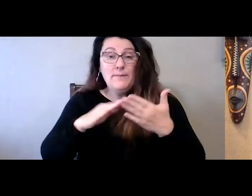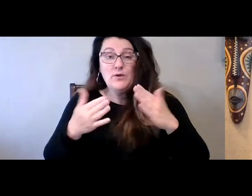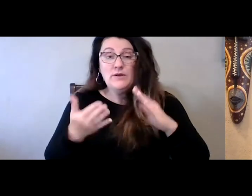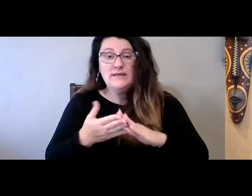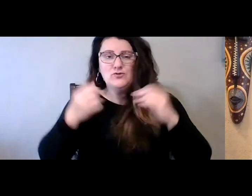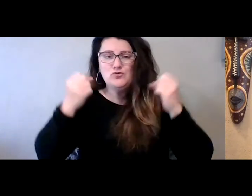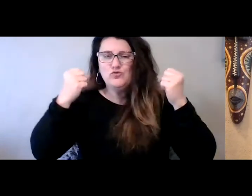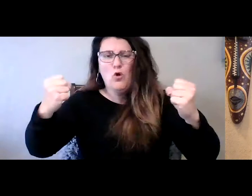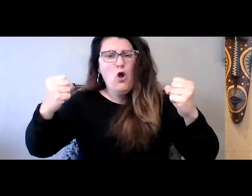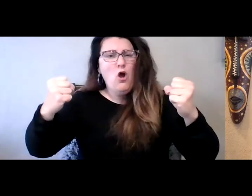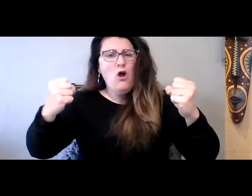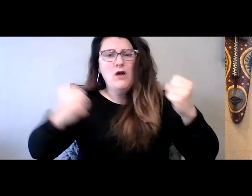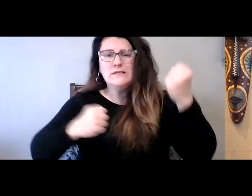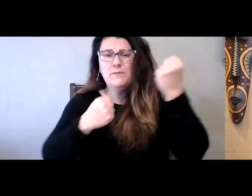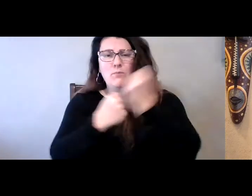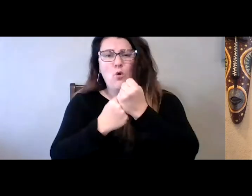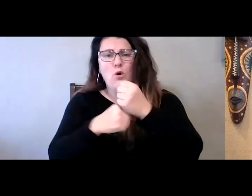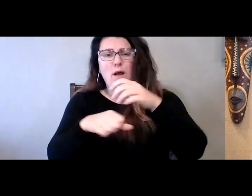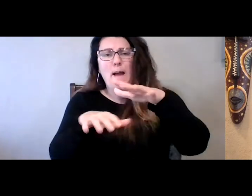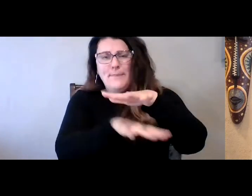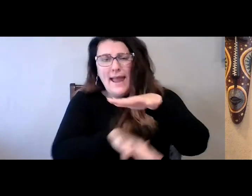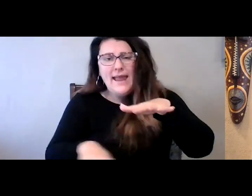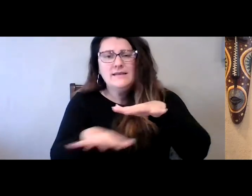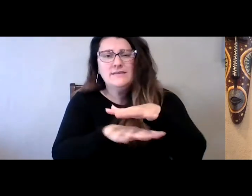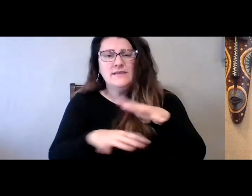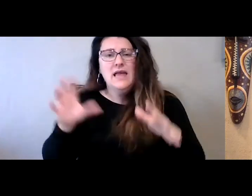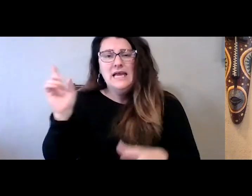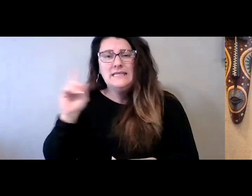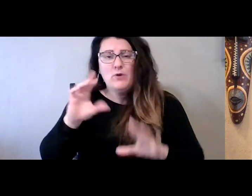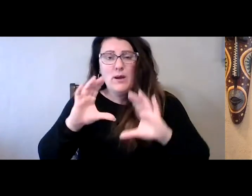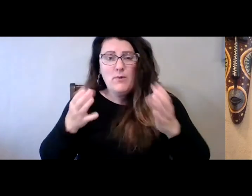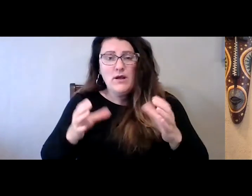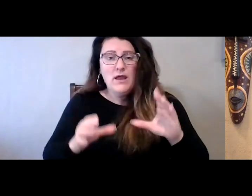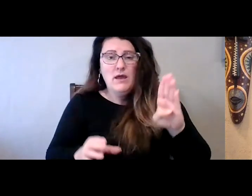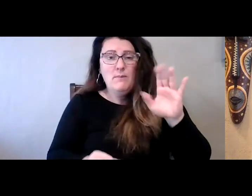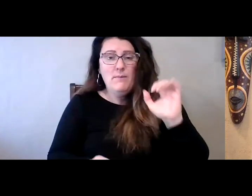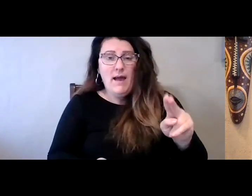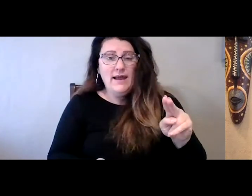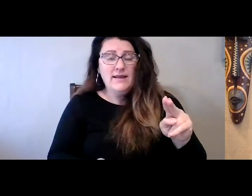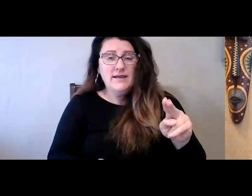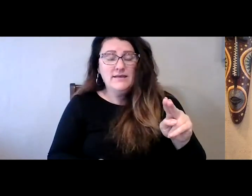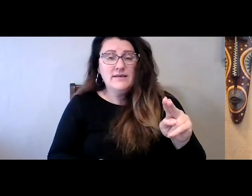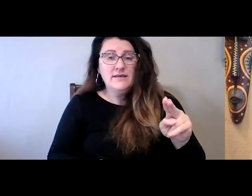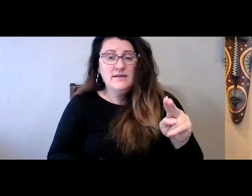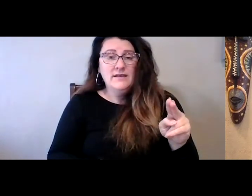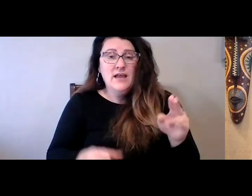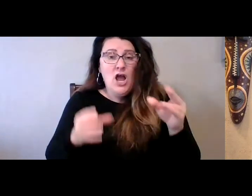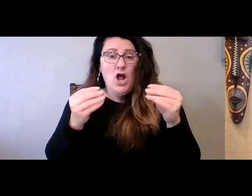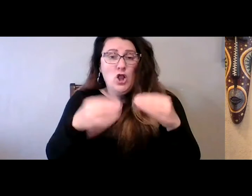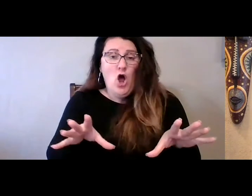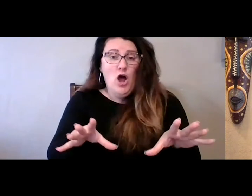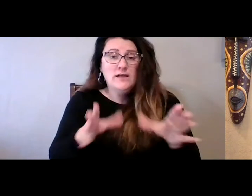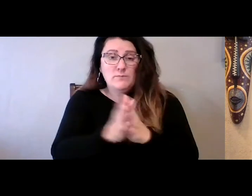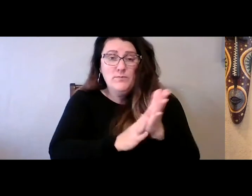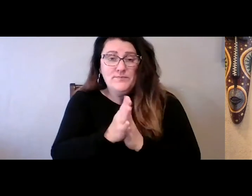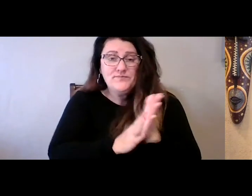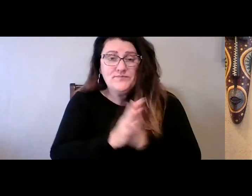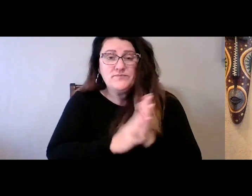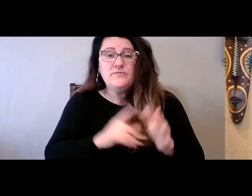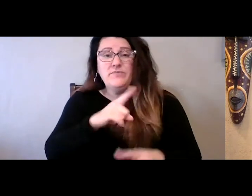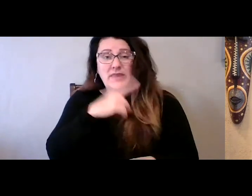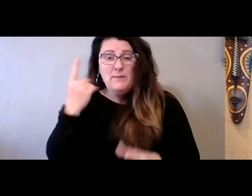the strongest and most supportive base of the Democratic Party, Joe Biden lost ground, not just in Black communities, but in